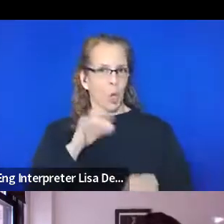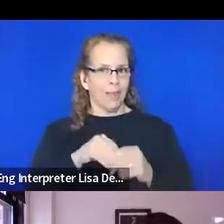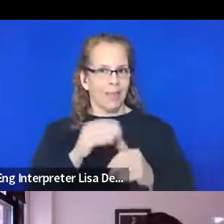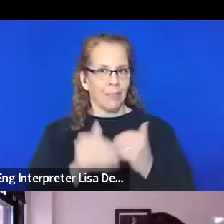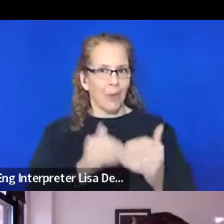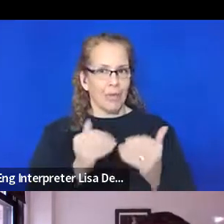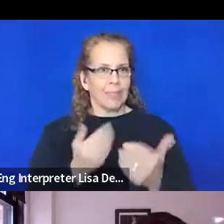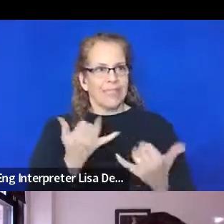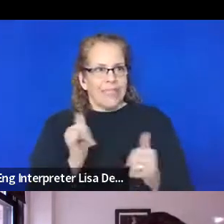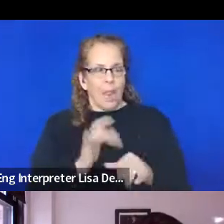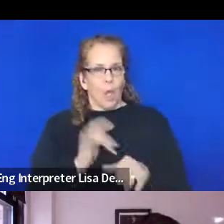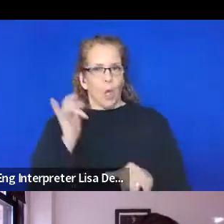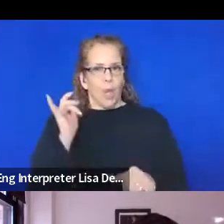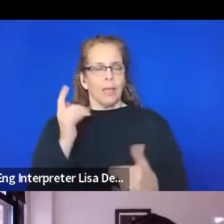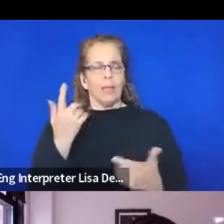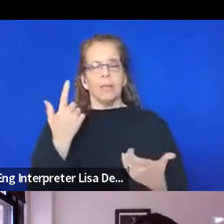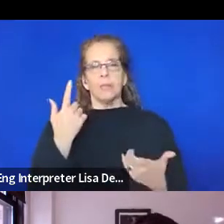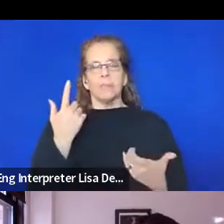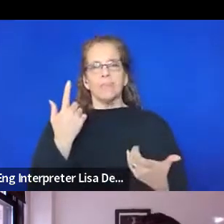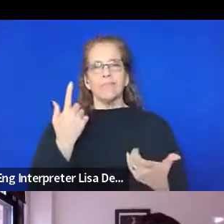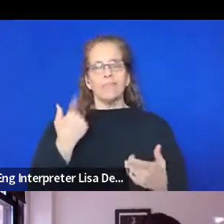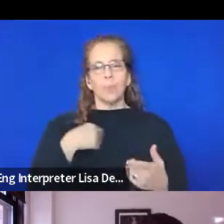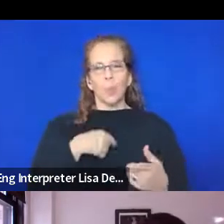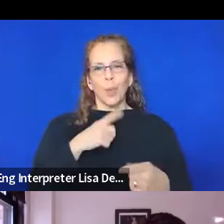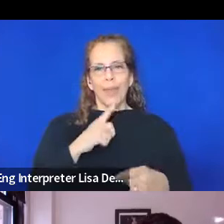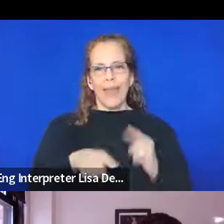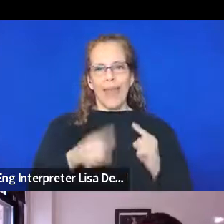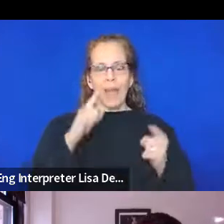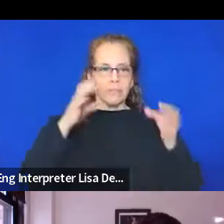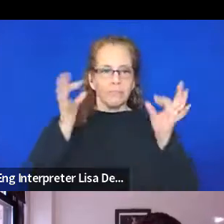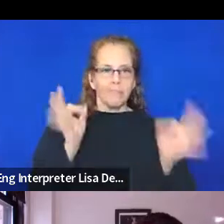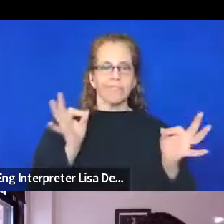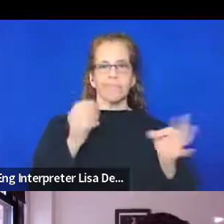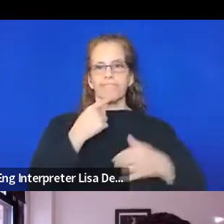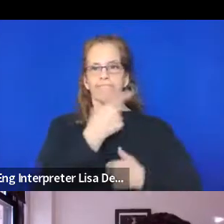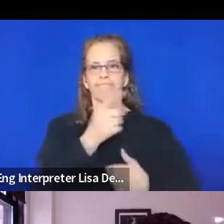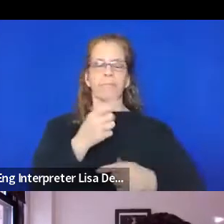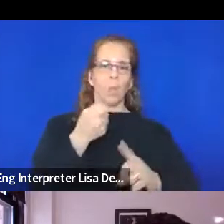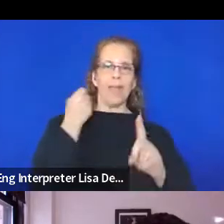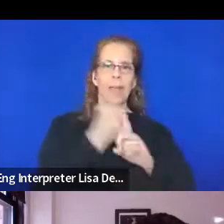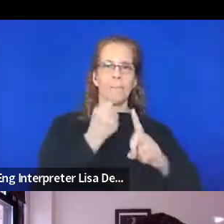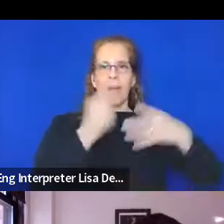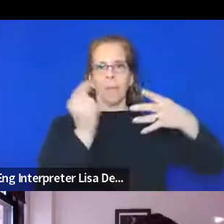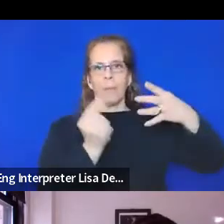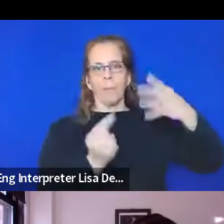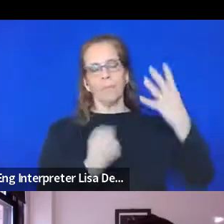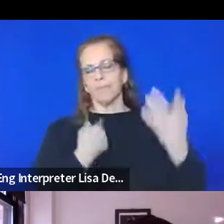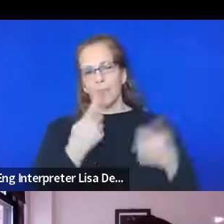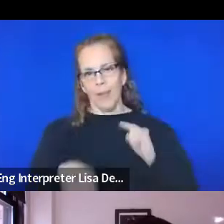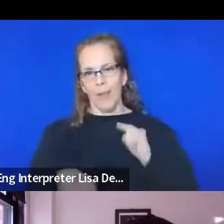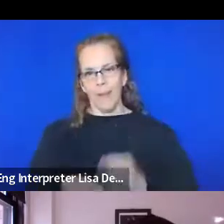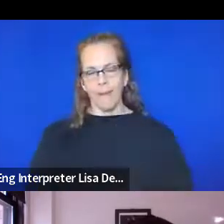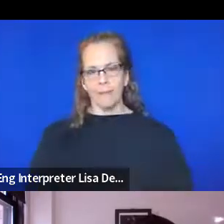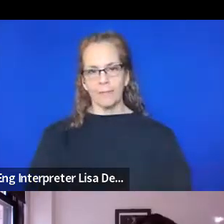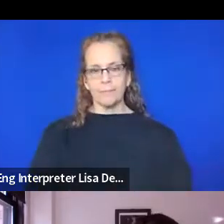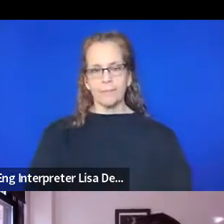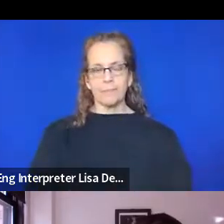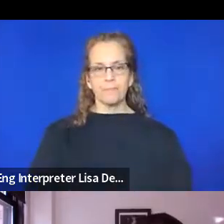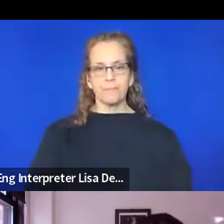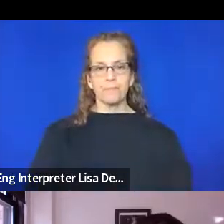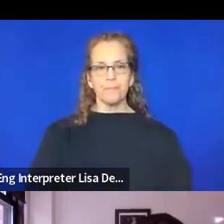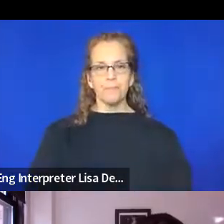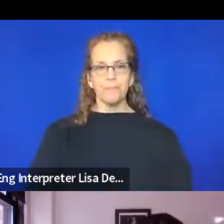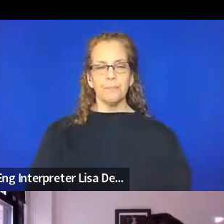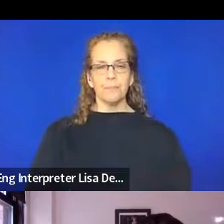for us. So I don't think we can say definitively like what the impacts have been. And then, yeah, I